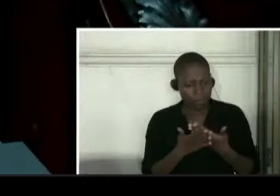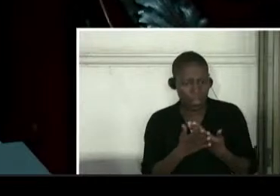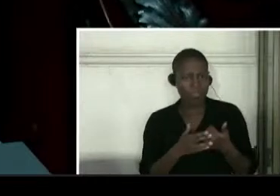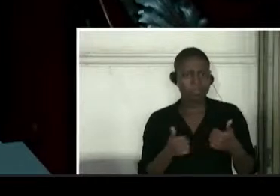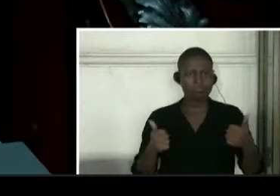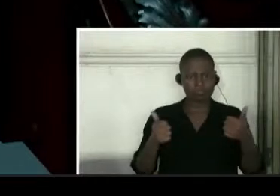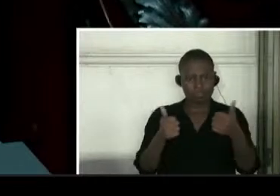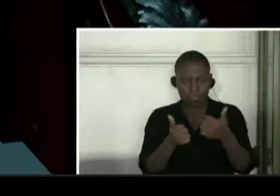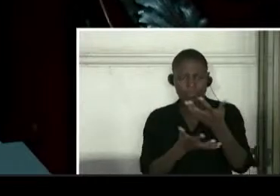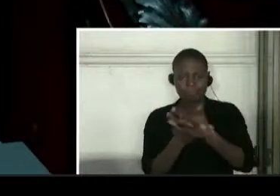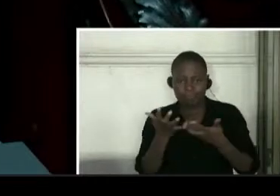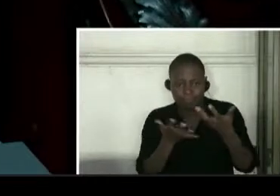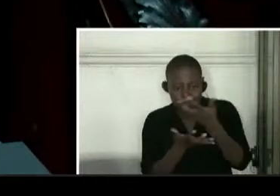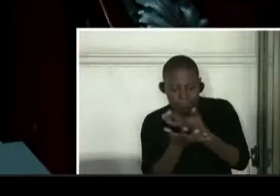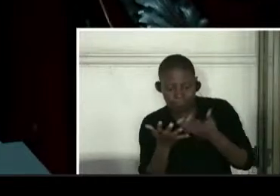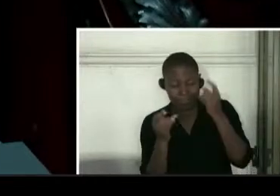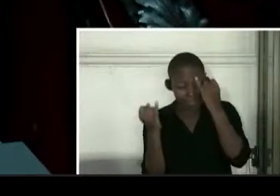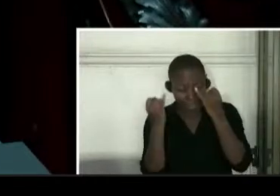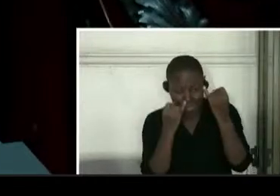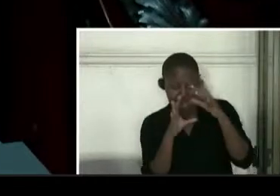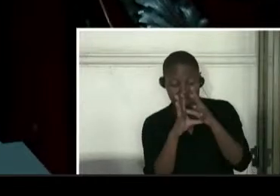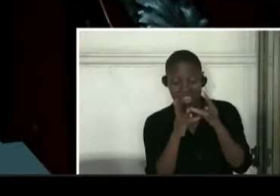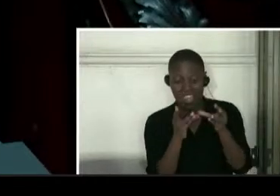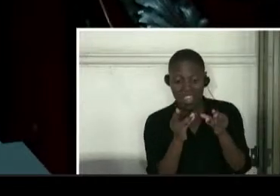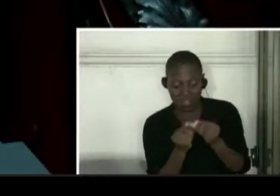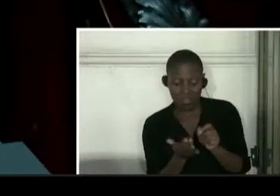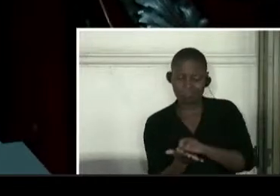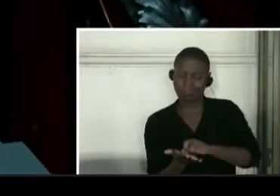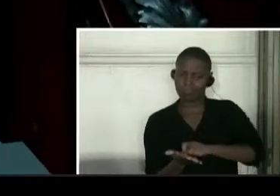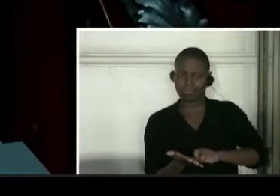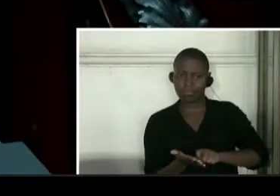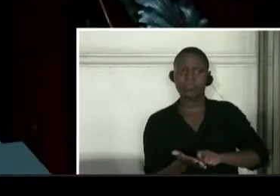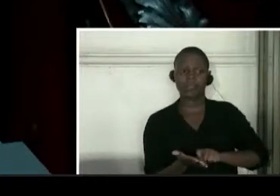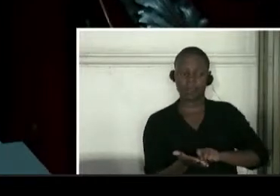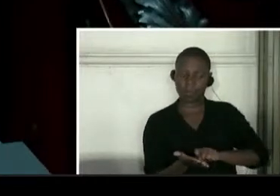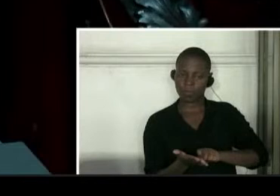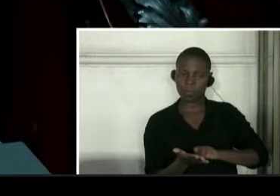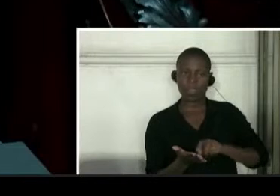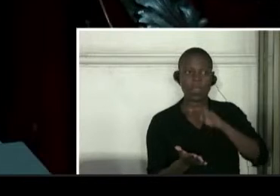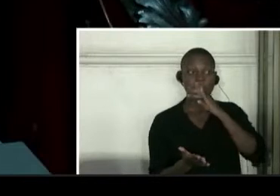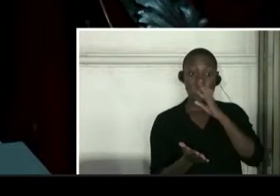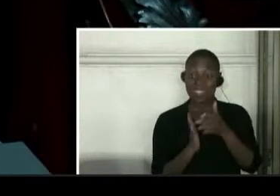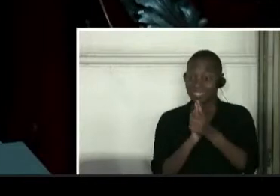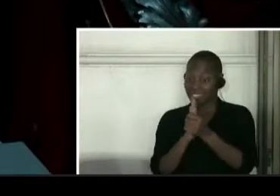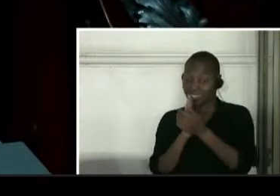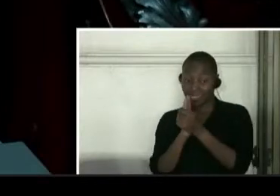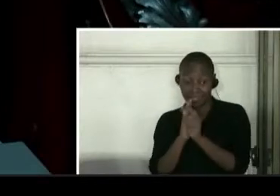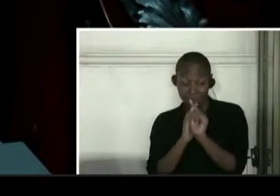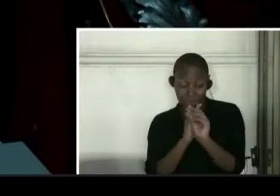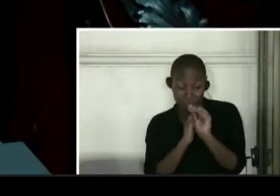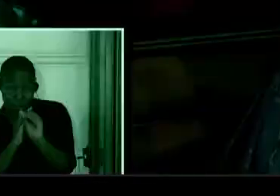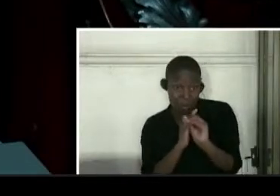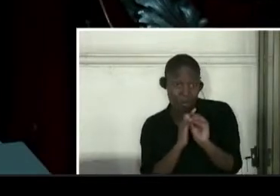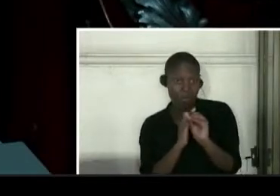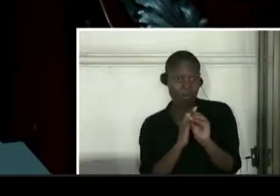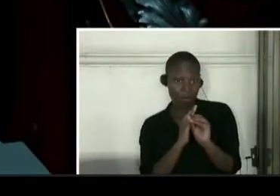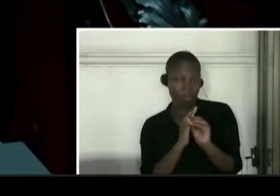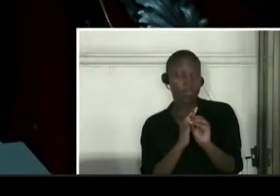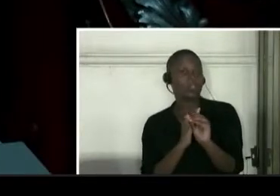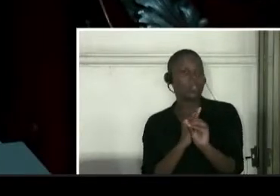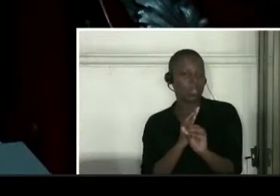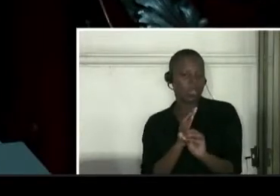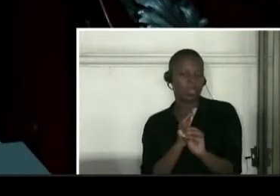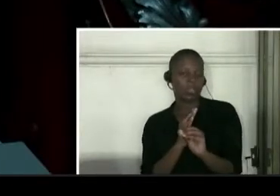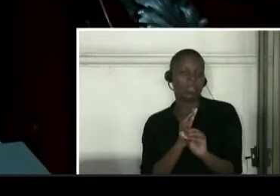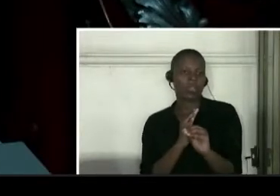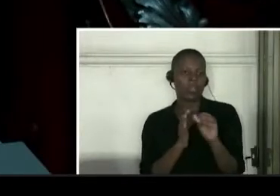settlements policies, and provides for the identification of any skills gaps in the major